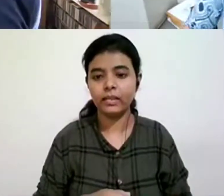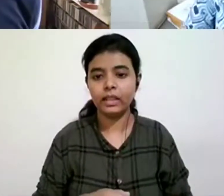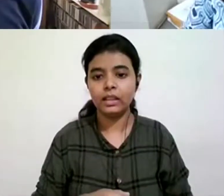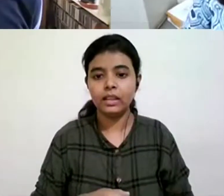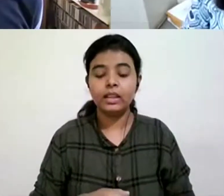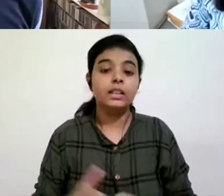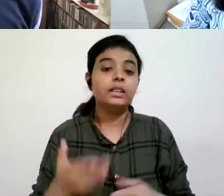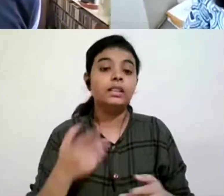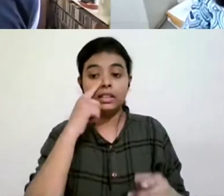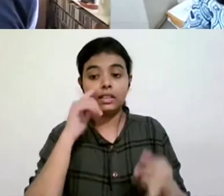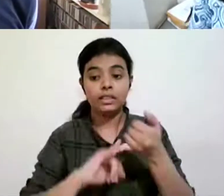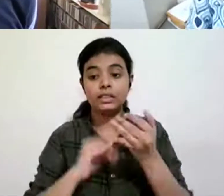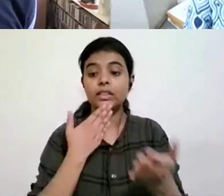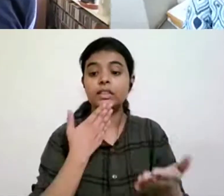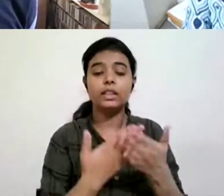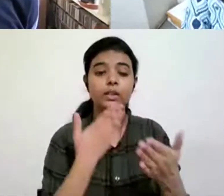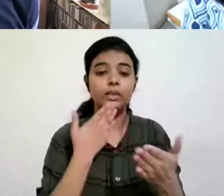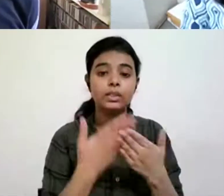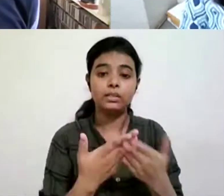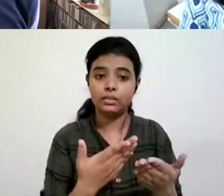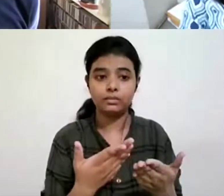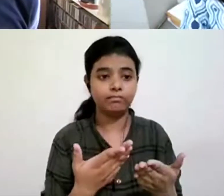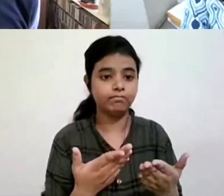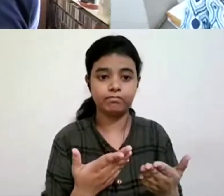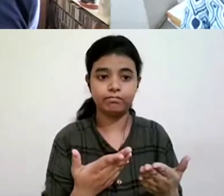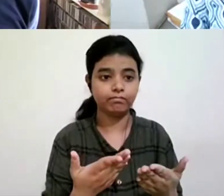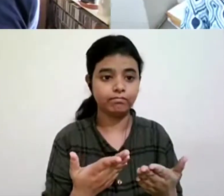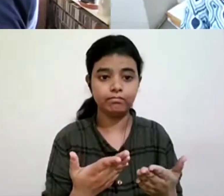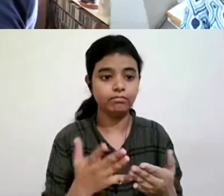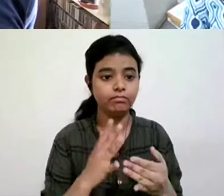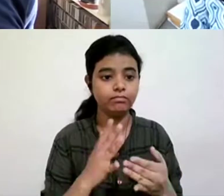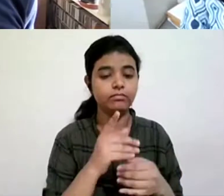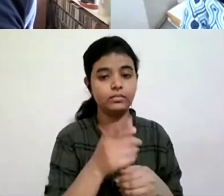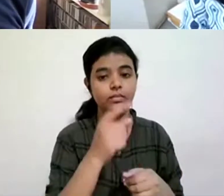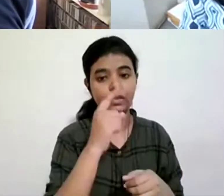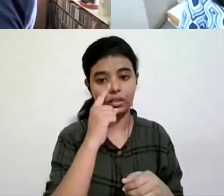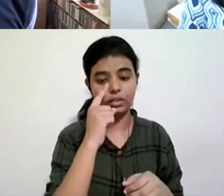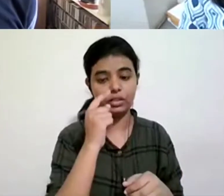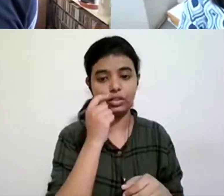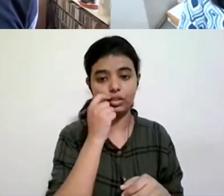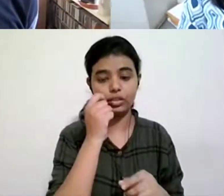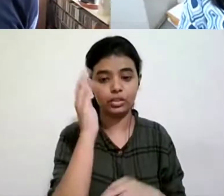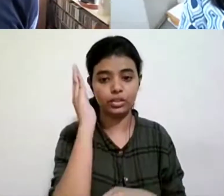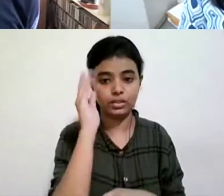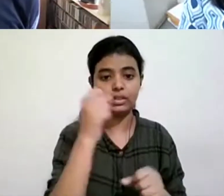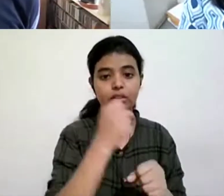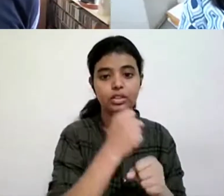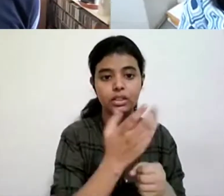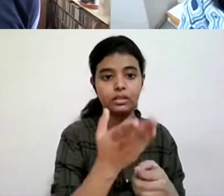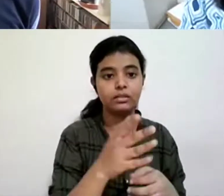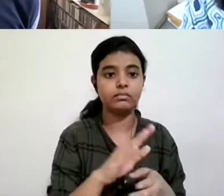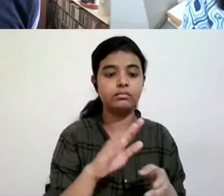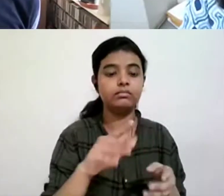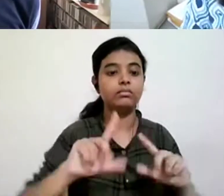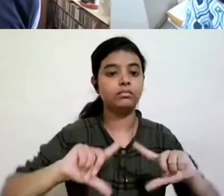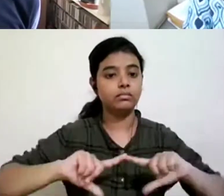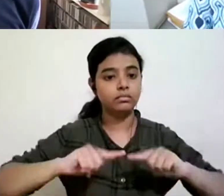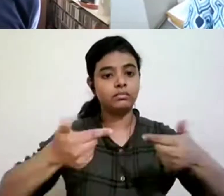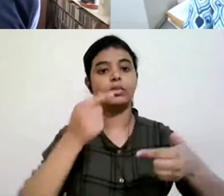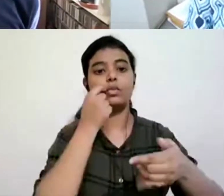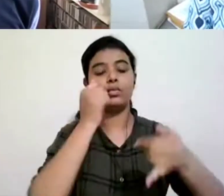Thank you so much, Professor Strutz. And now I think I should hand over to Professor